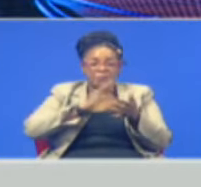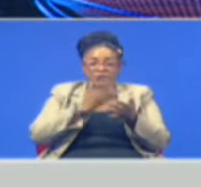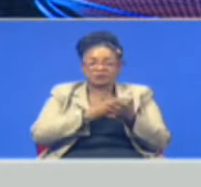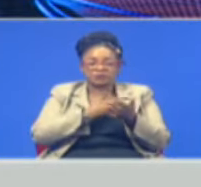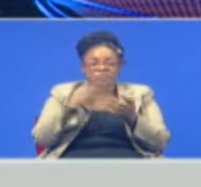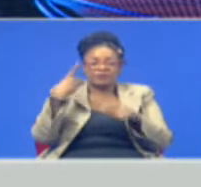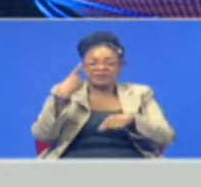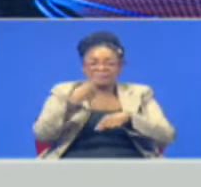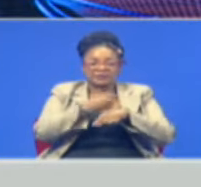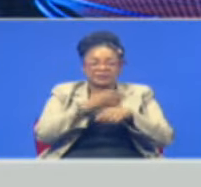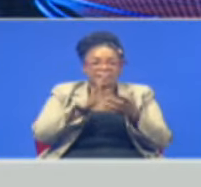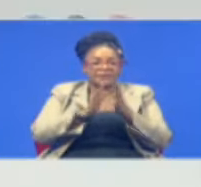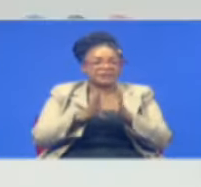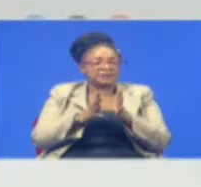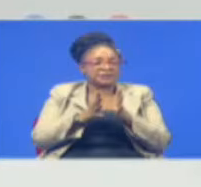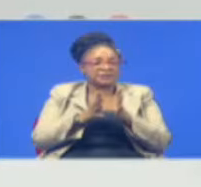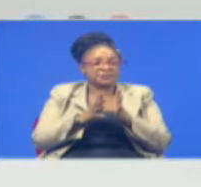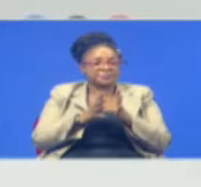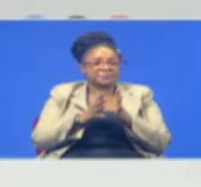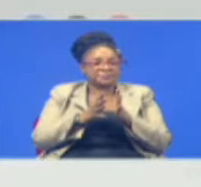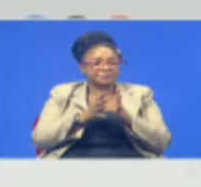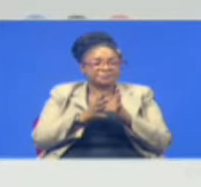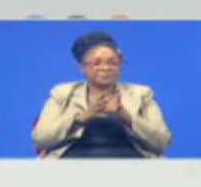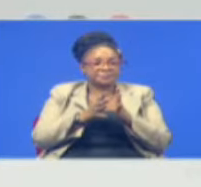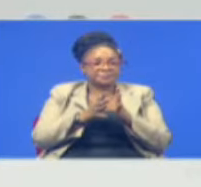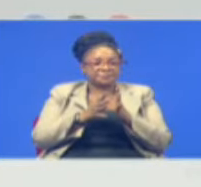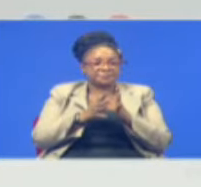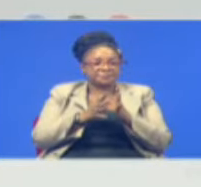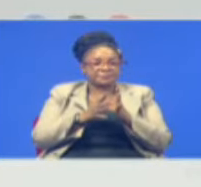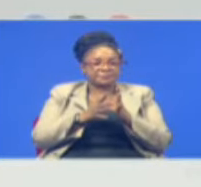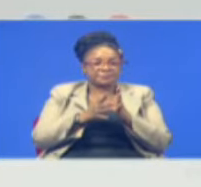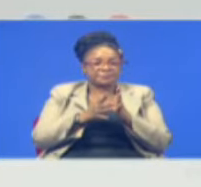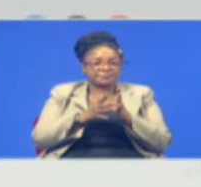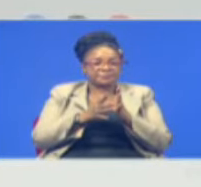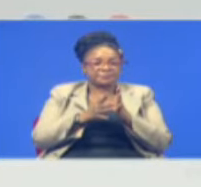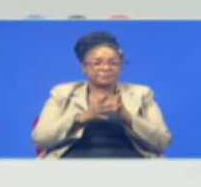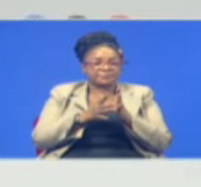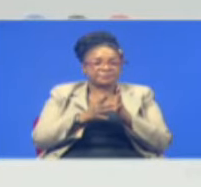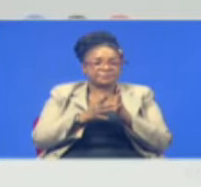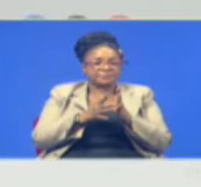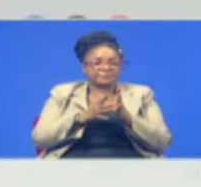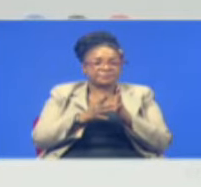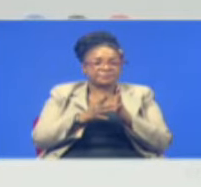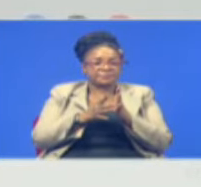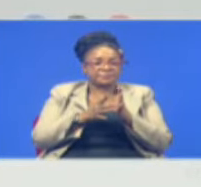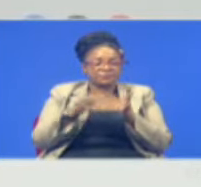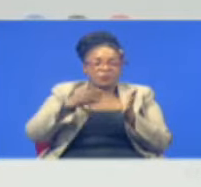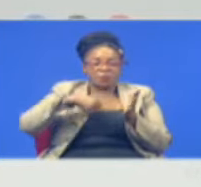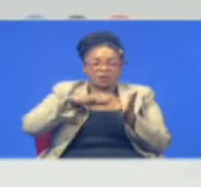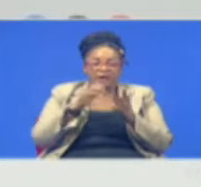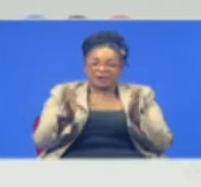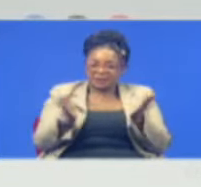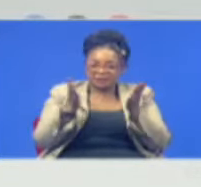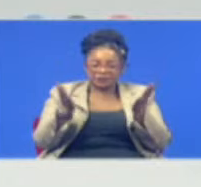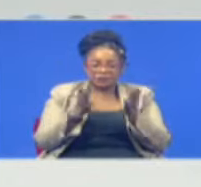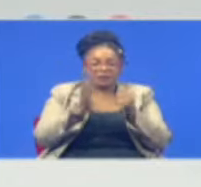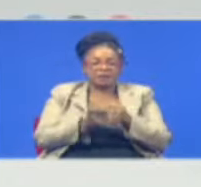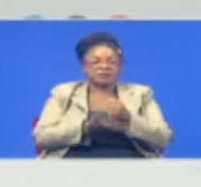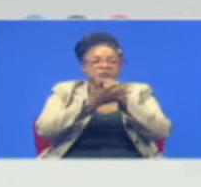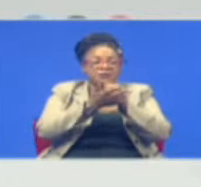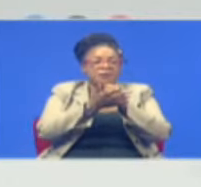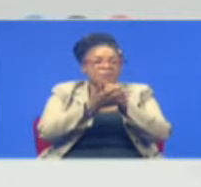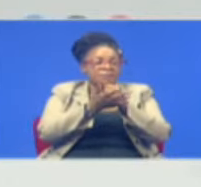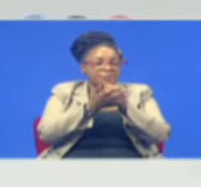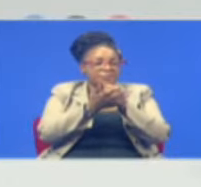vaccinate athletes. We are encouraging and assisting and helping there